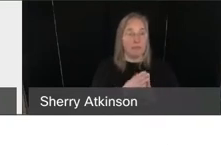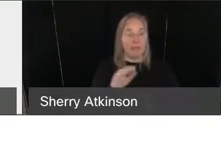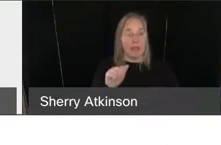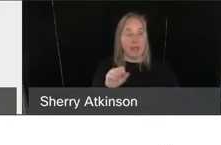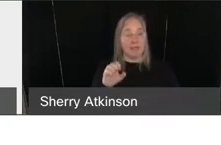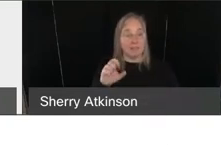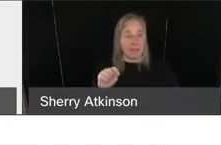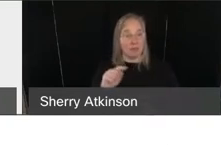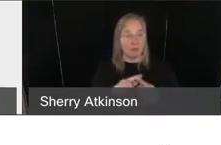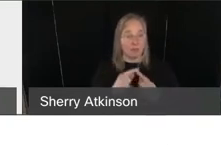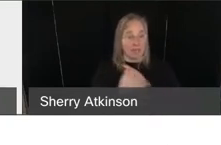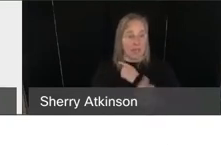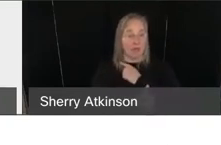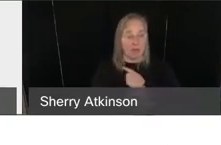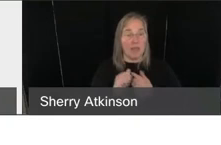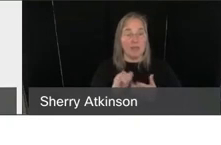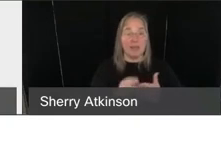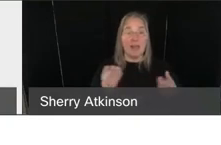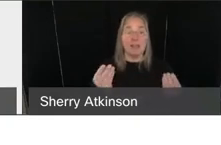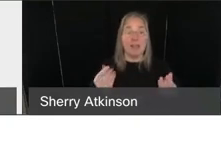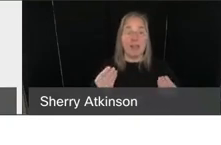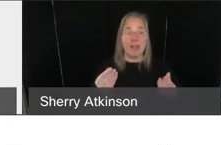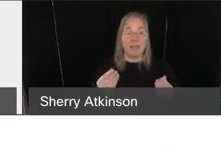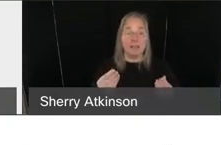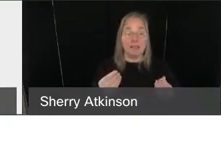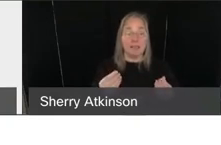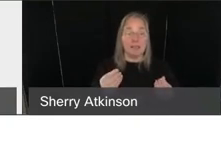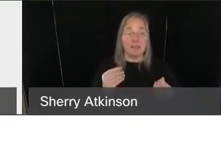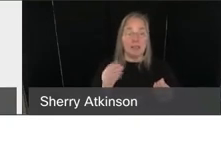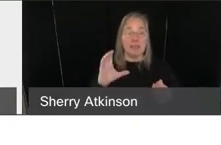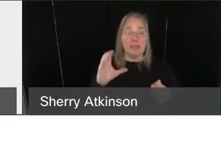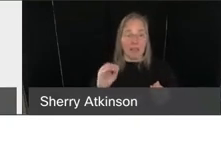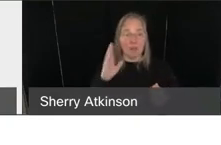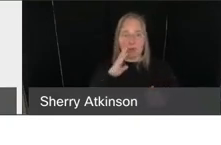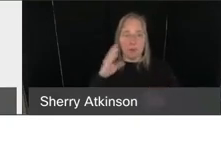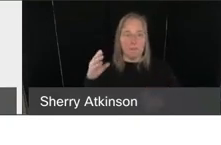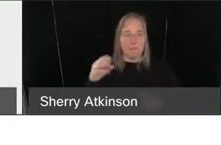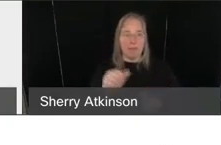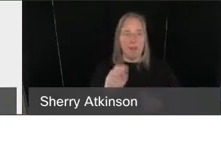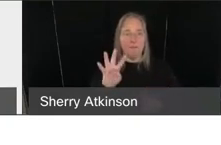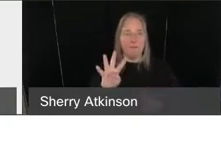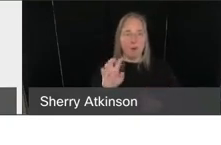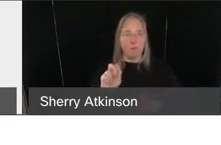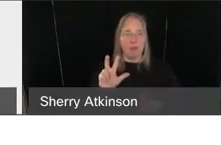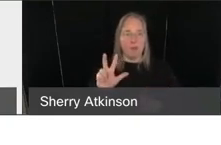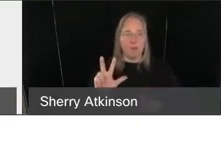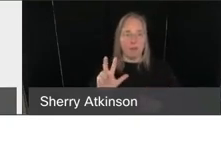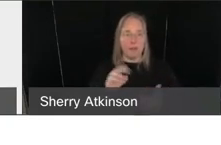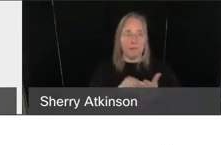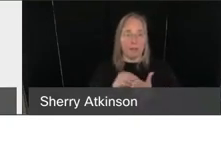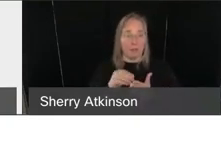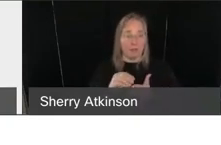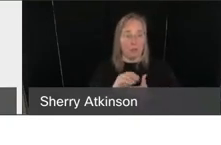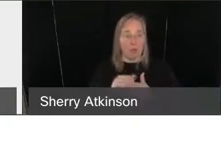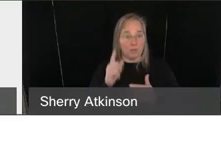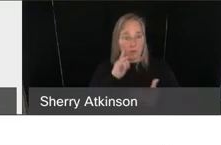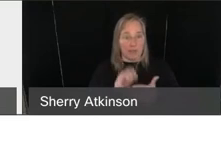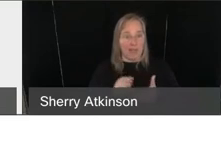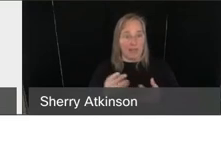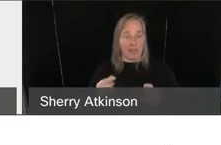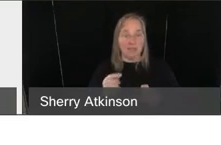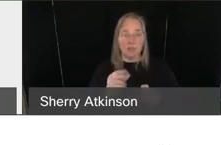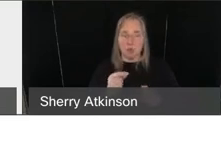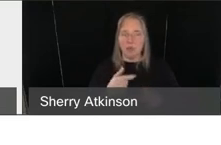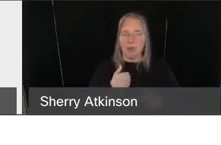at approximately the county will be paying $4.3 million for this land. Just so you have a sense of how the transaction